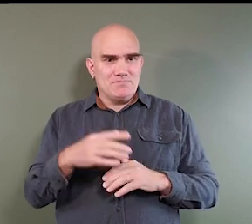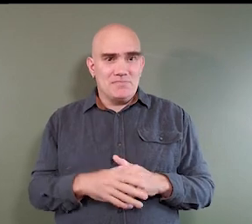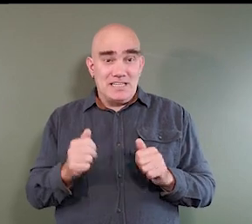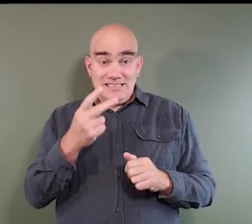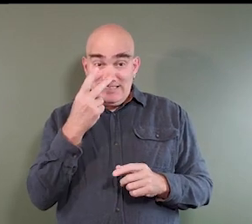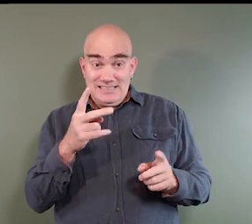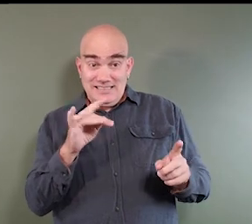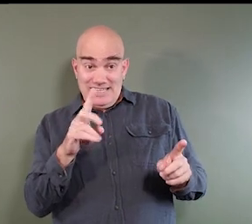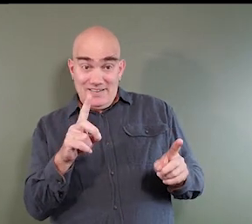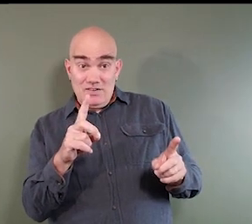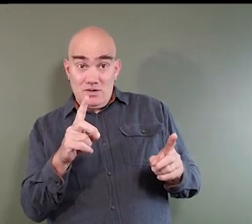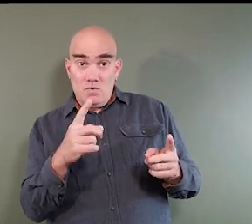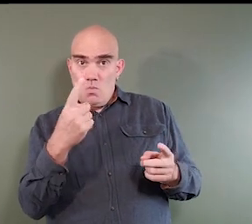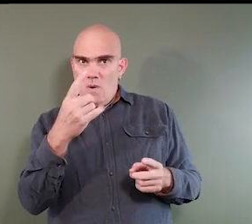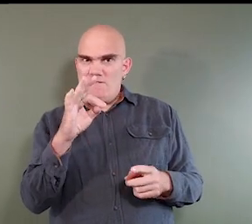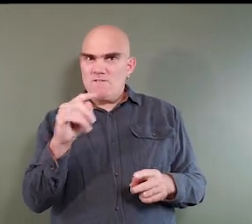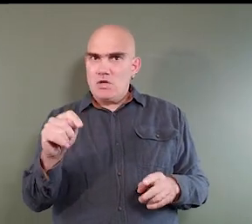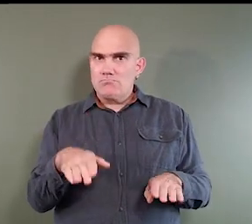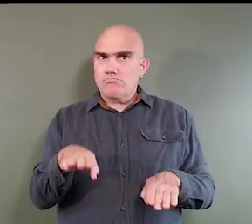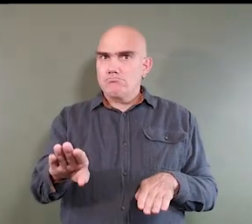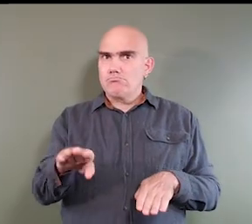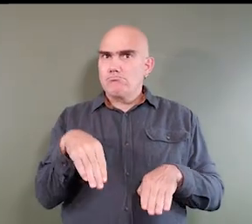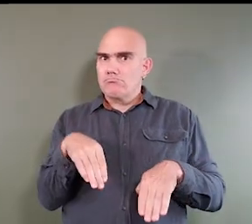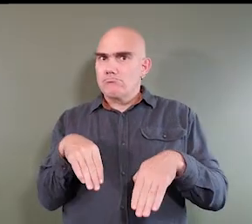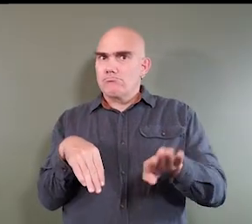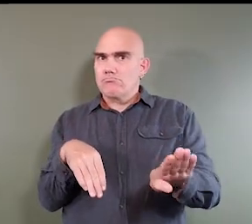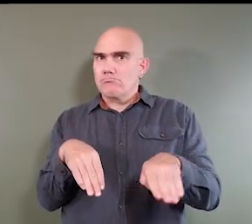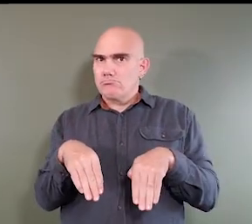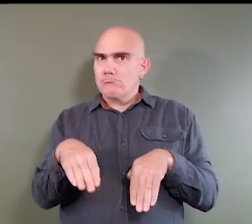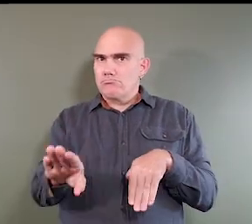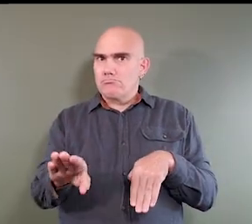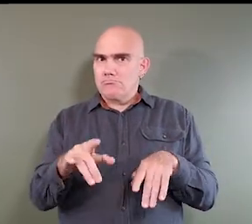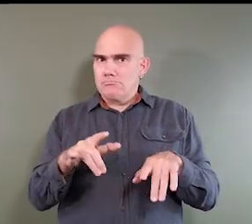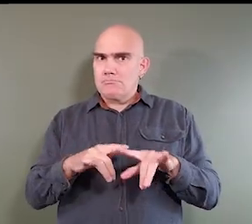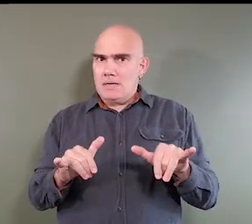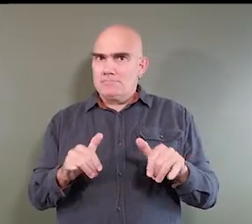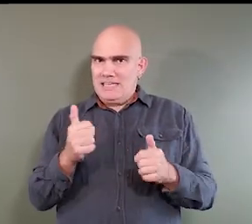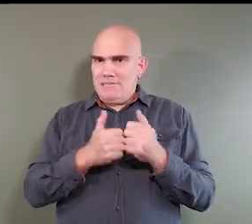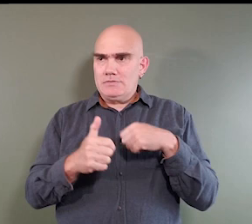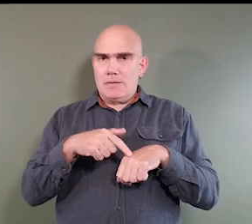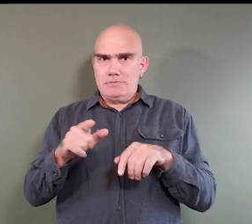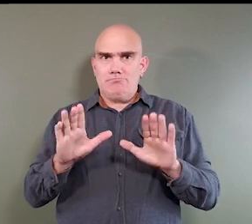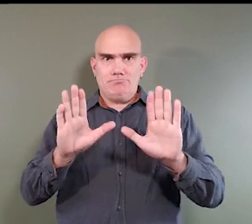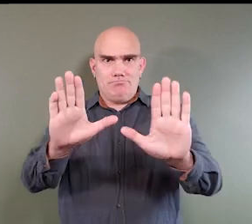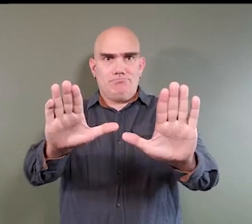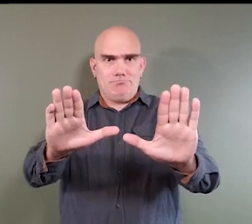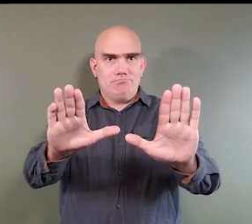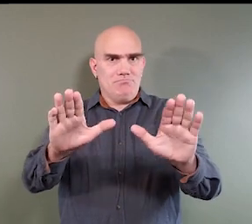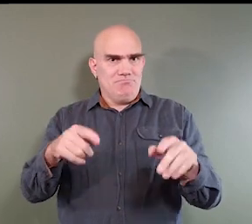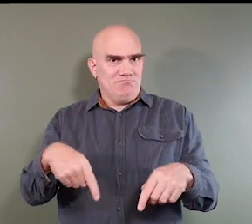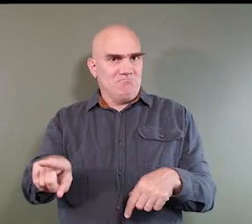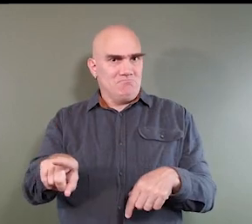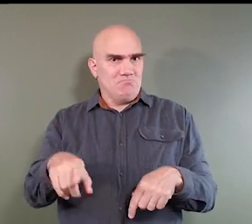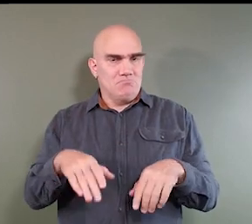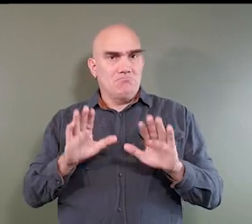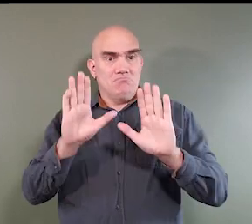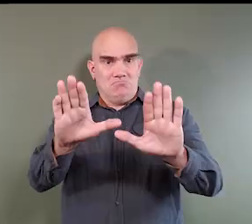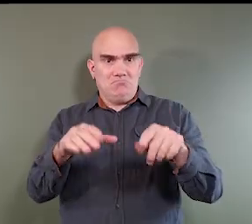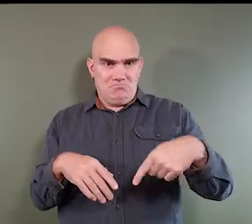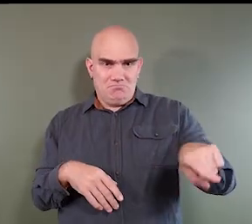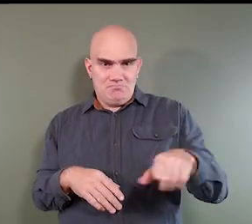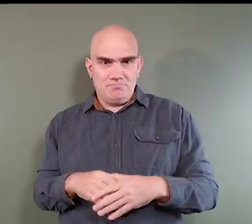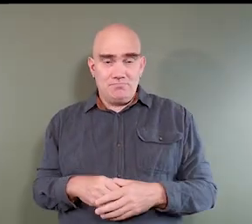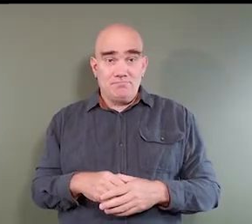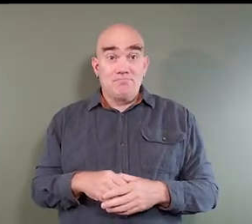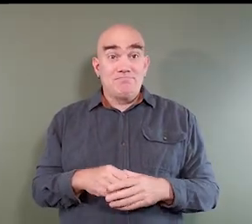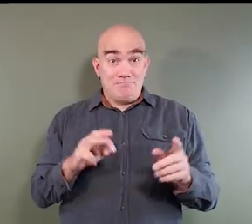you can see, David is getting 1 foot out, reaching out. Each time he's pushing his hands forward. Marcela's doing